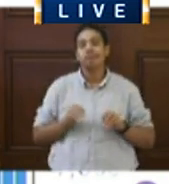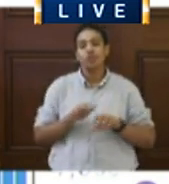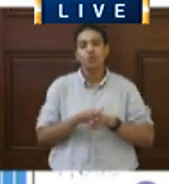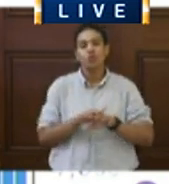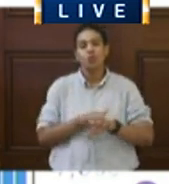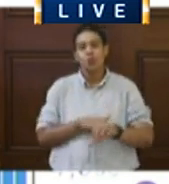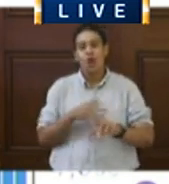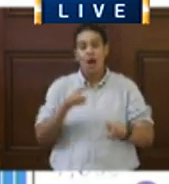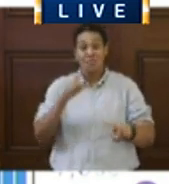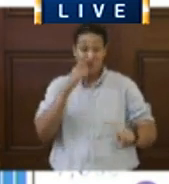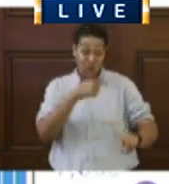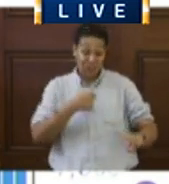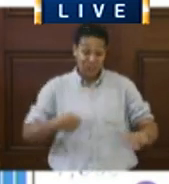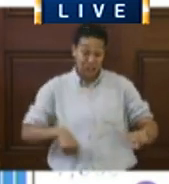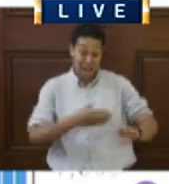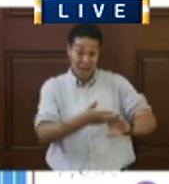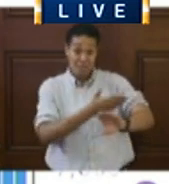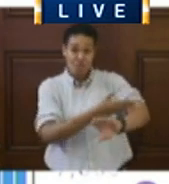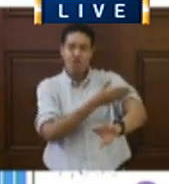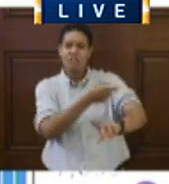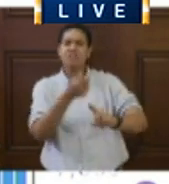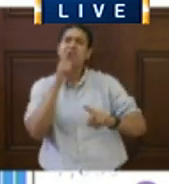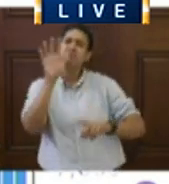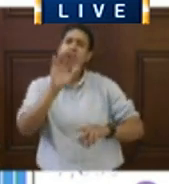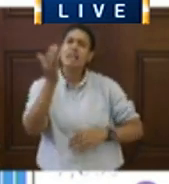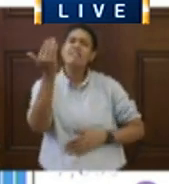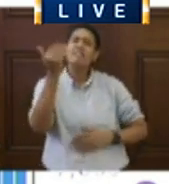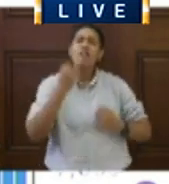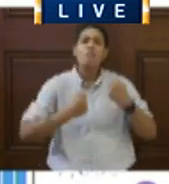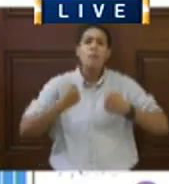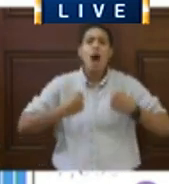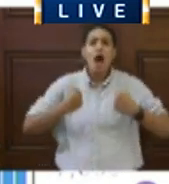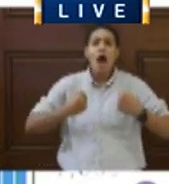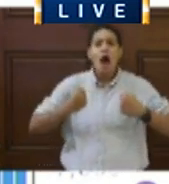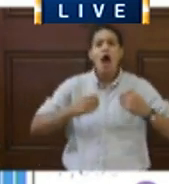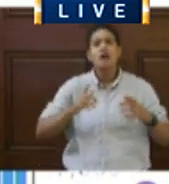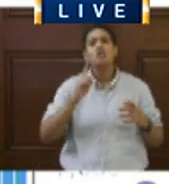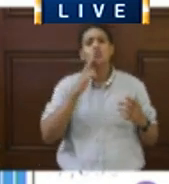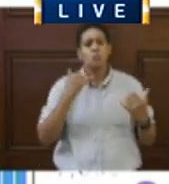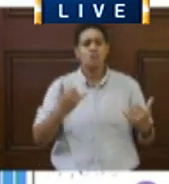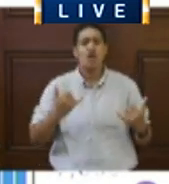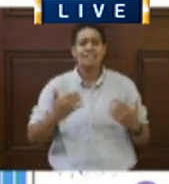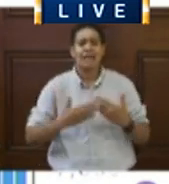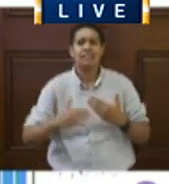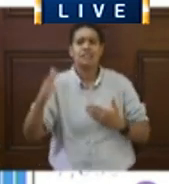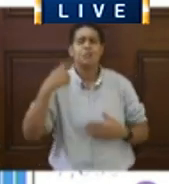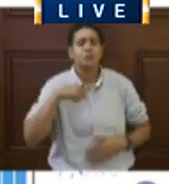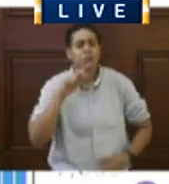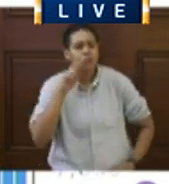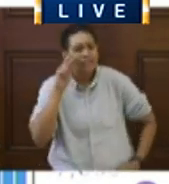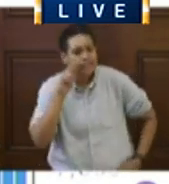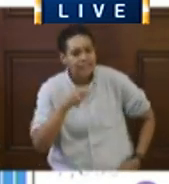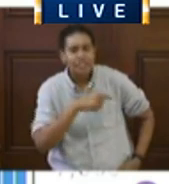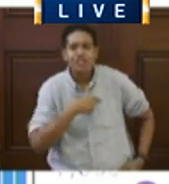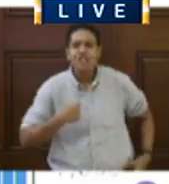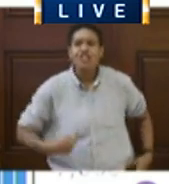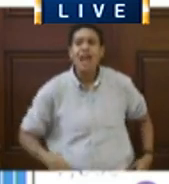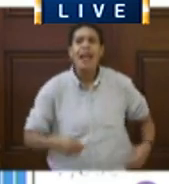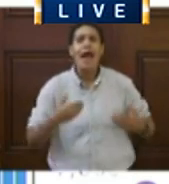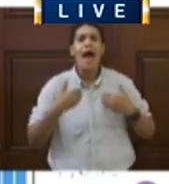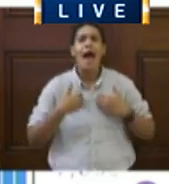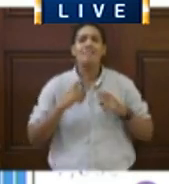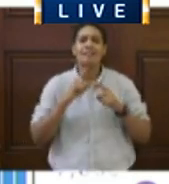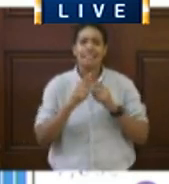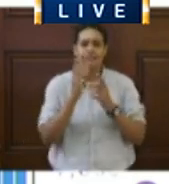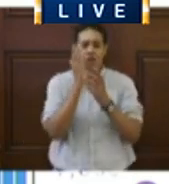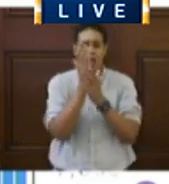until somewhere around the 15th of March to present that we're seeing China having cases that are